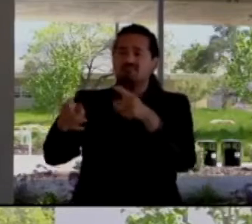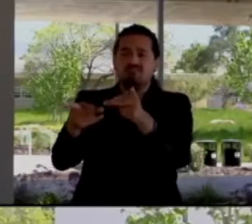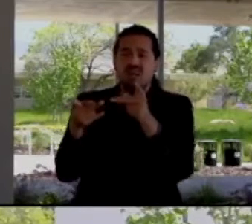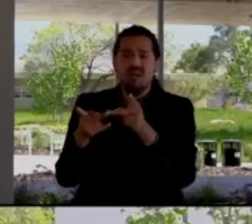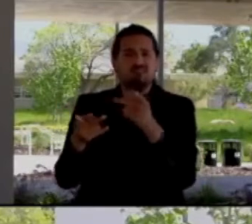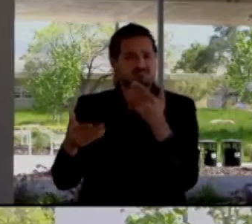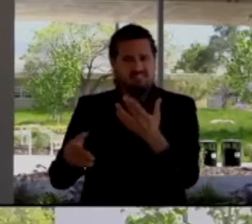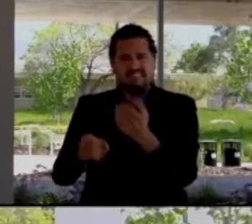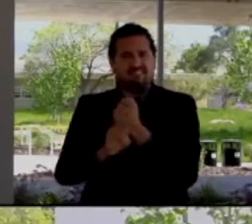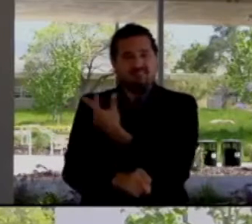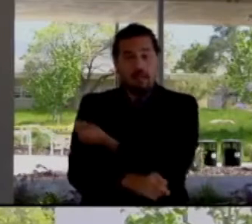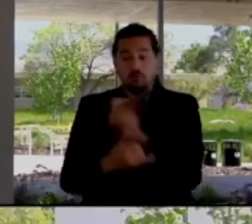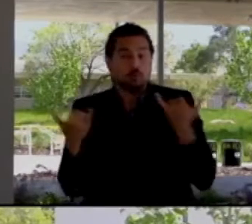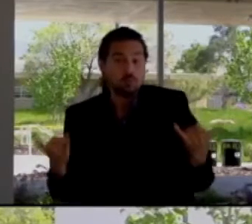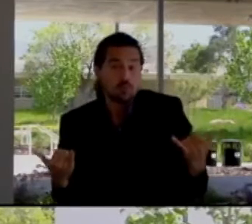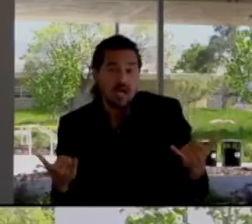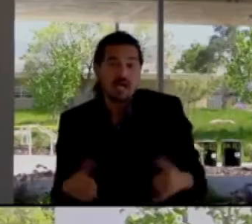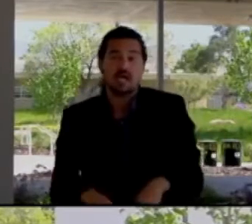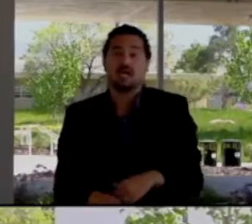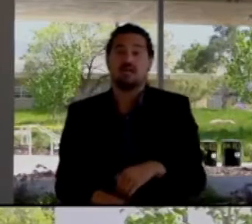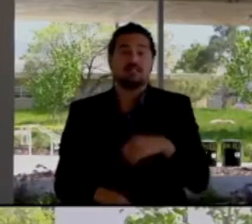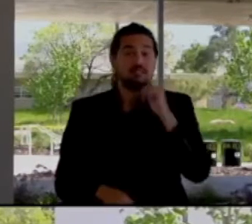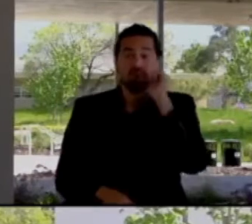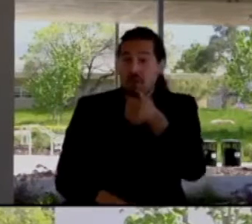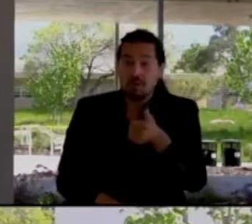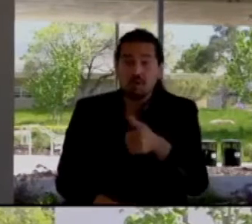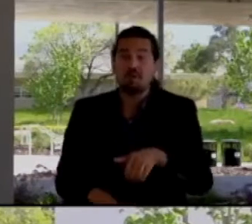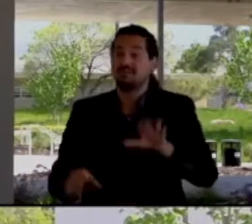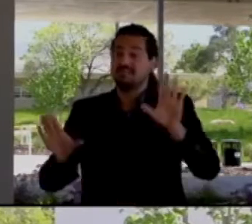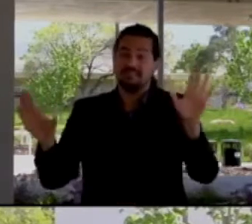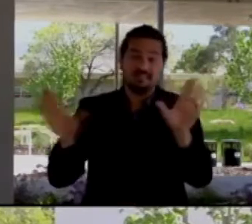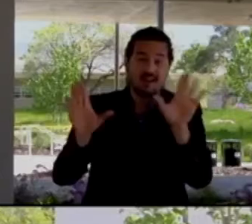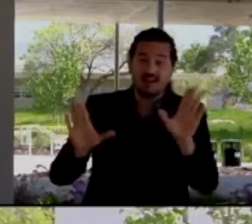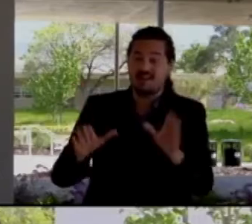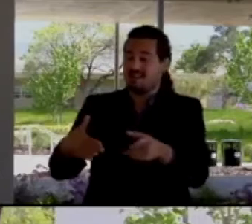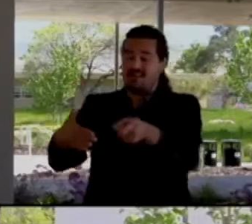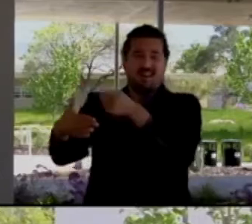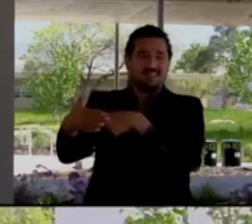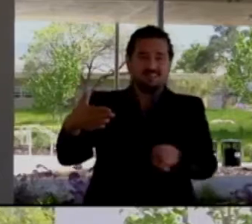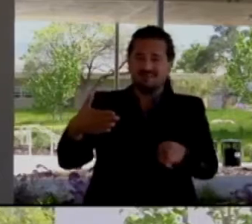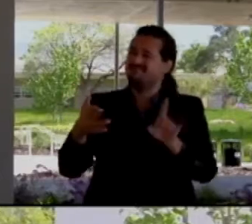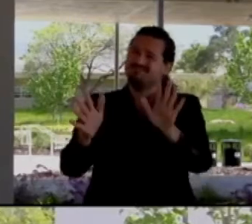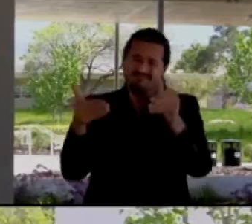now introduce Supervisor Cindy Chavez. Thank you.